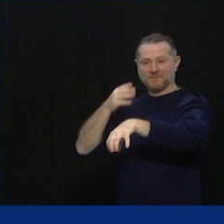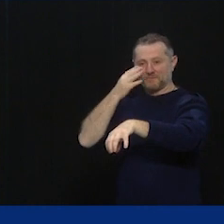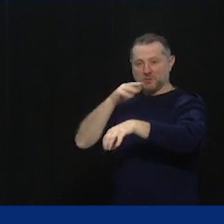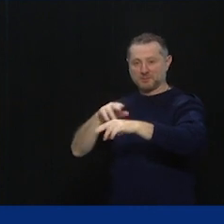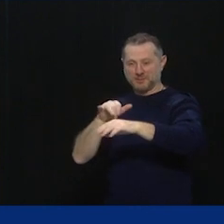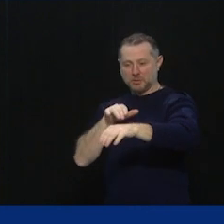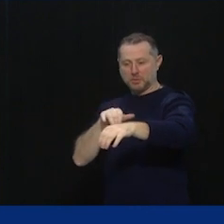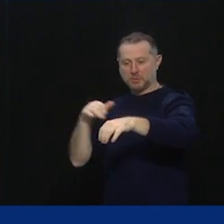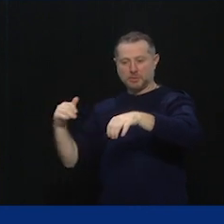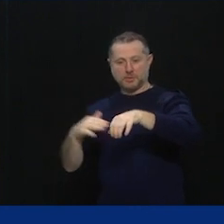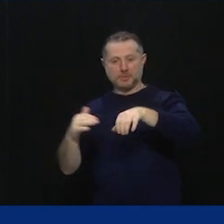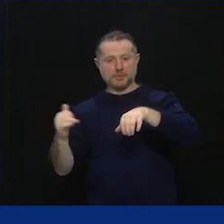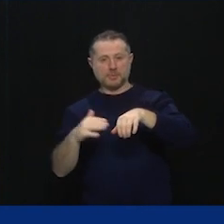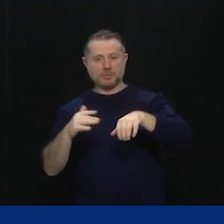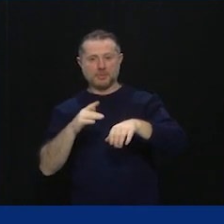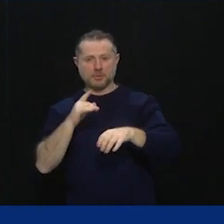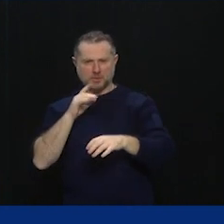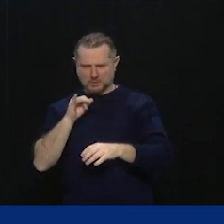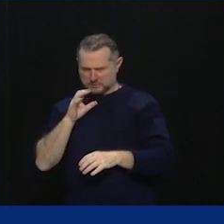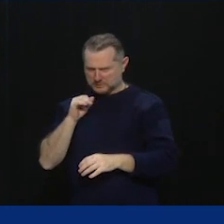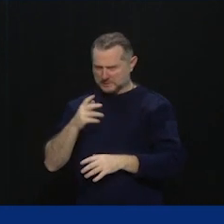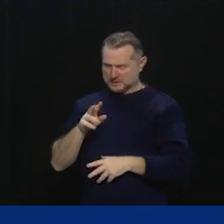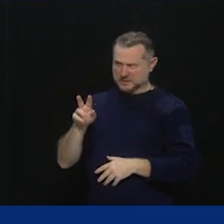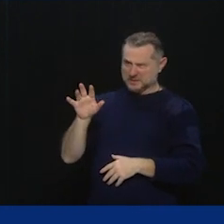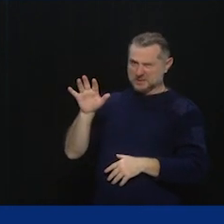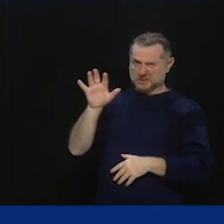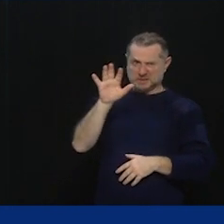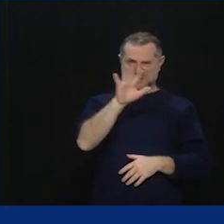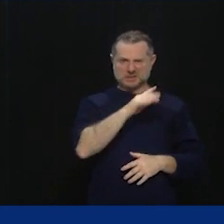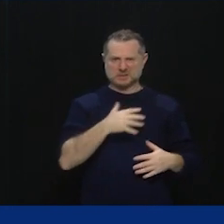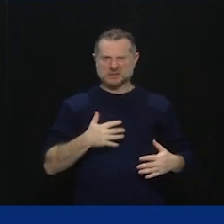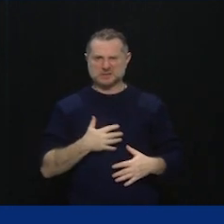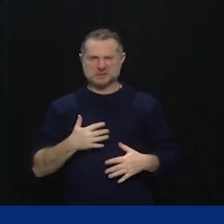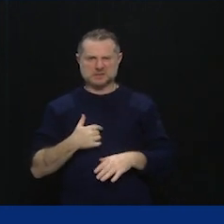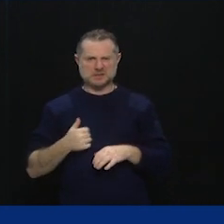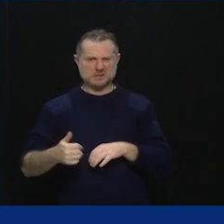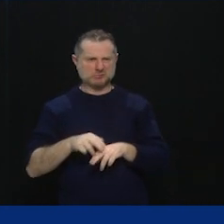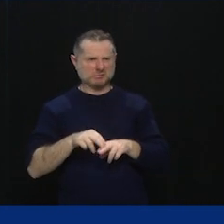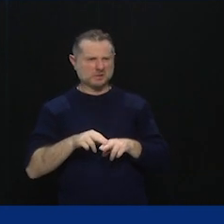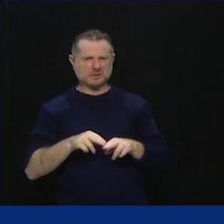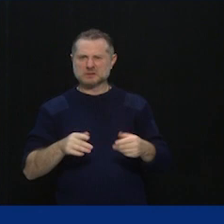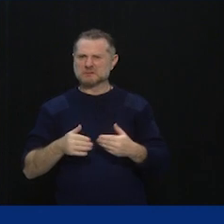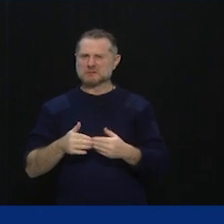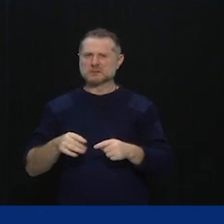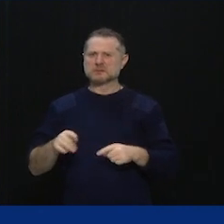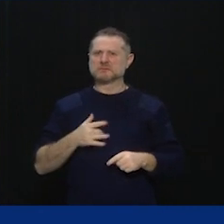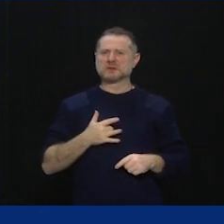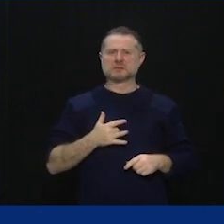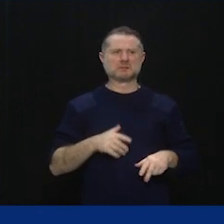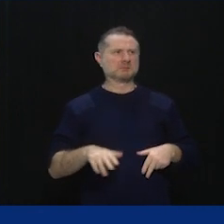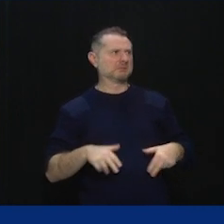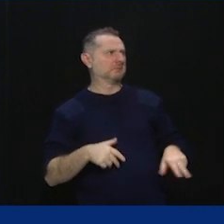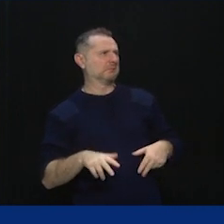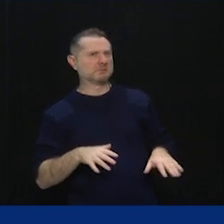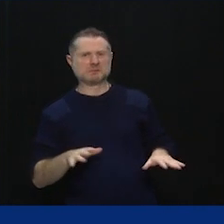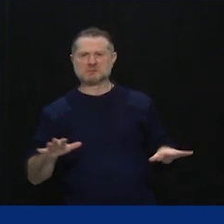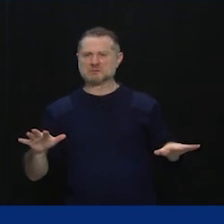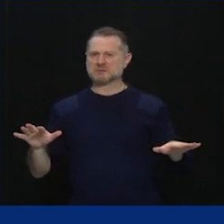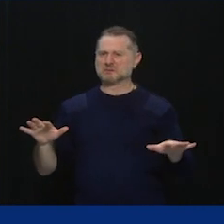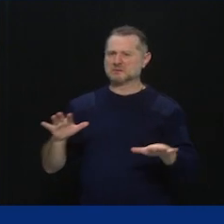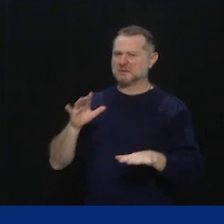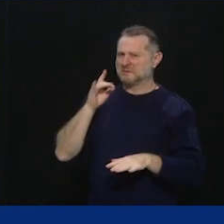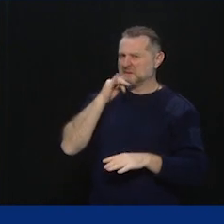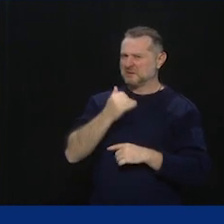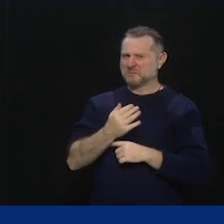really, so if you're a commuter, you're walking off into that every night and walking through it every morning. If you're a visitor, you're like, is this Long